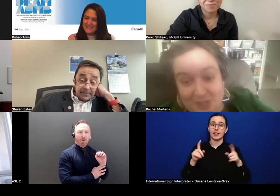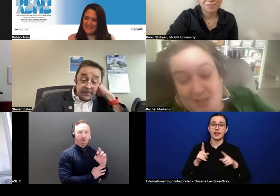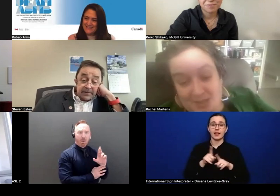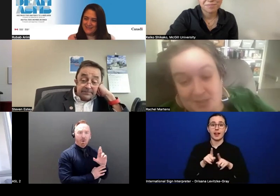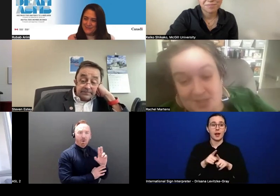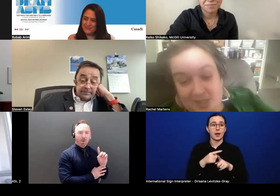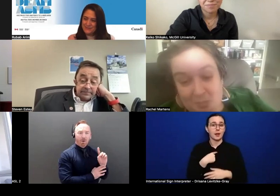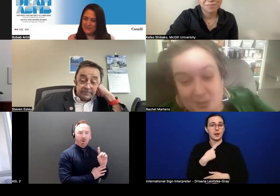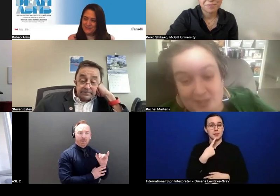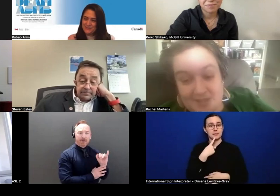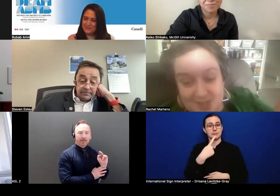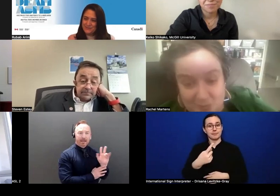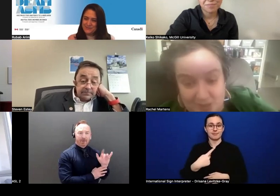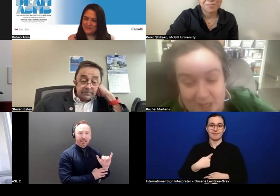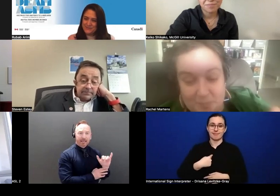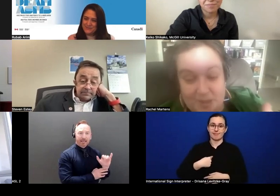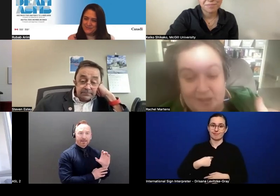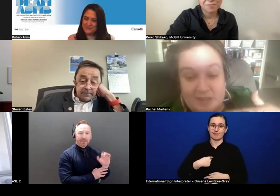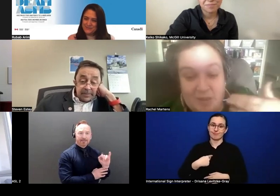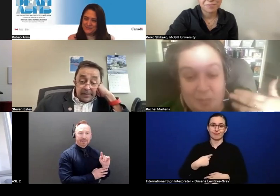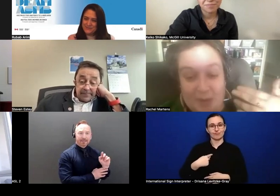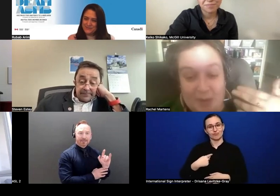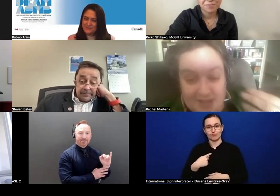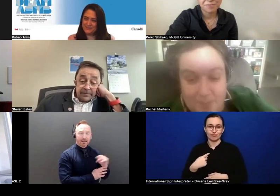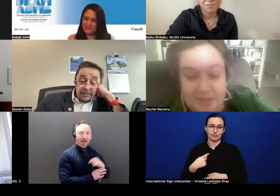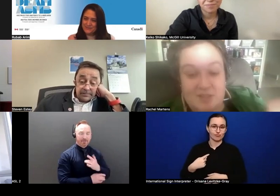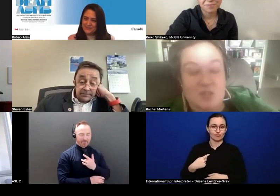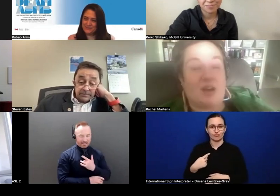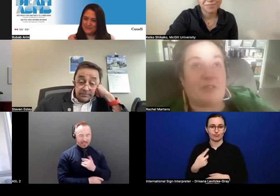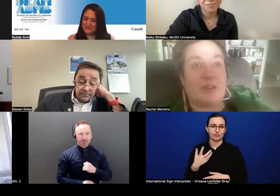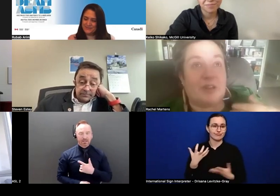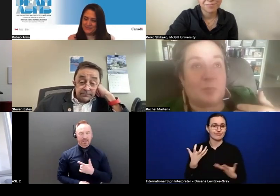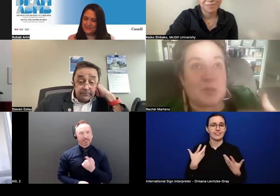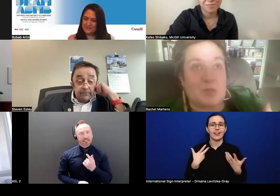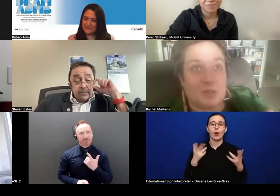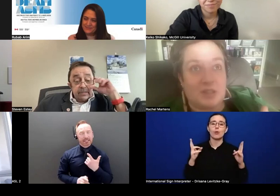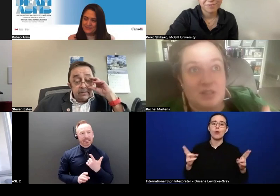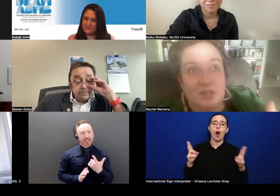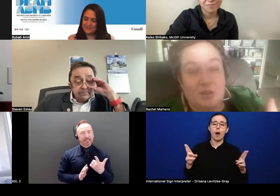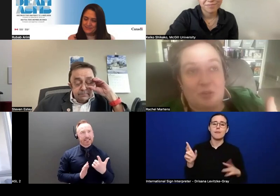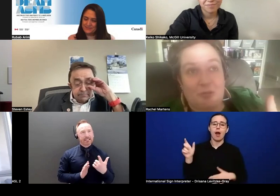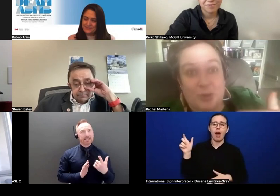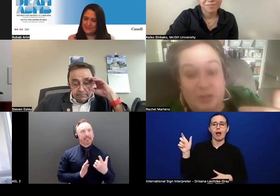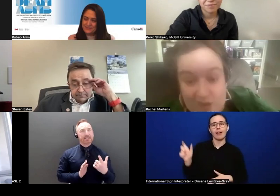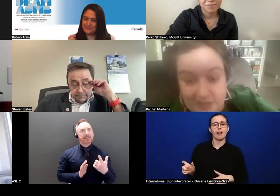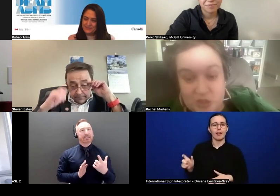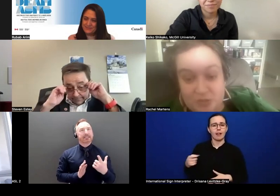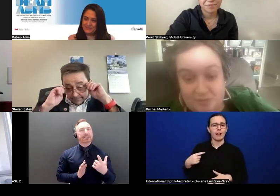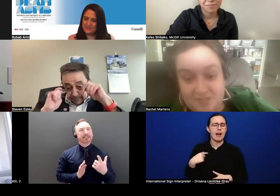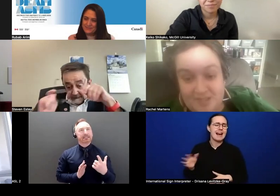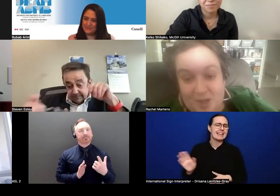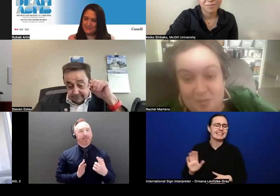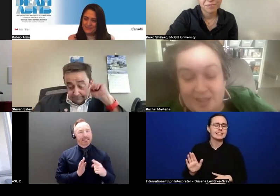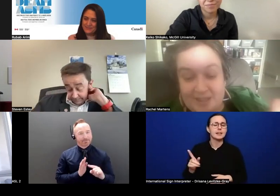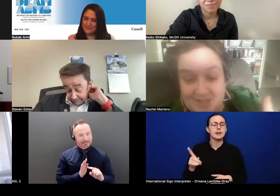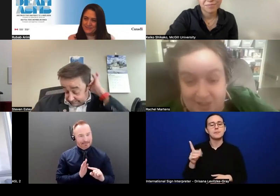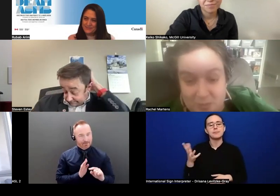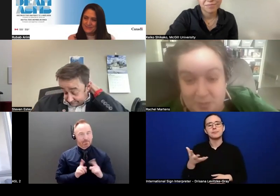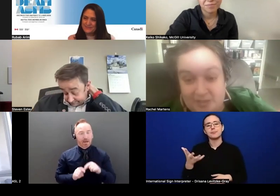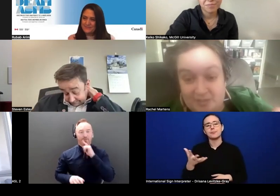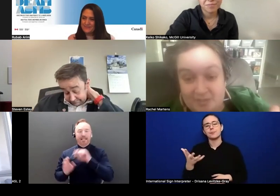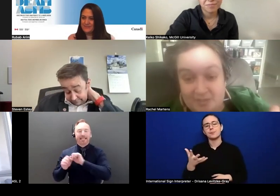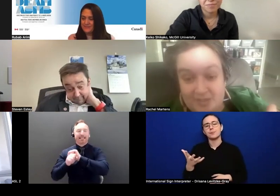very pessimistic, but at the same time, I think the pandemic has offered an opportunity for knowledge that has